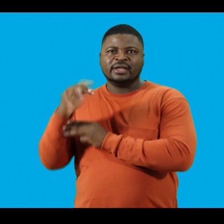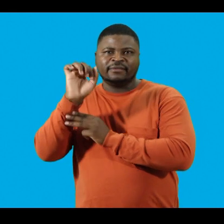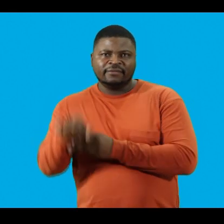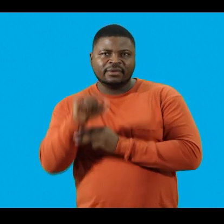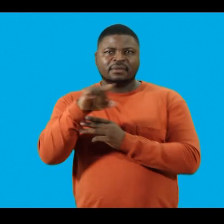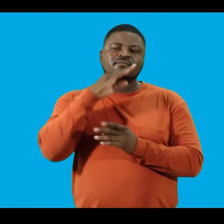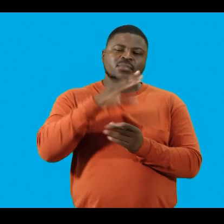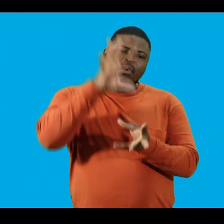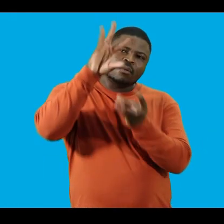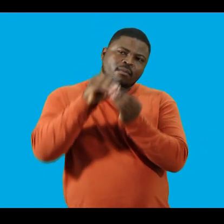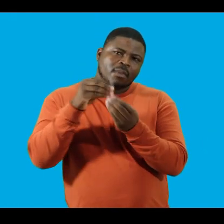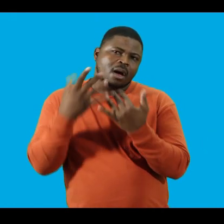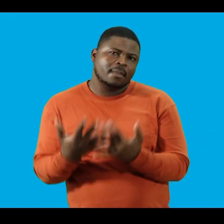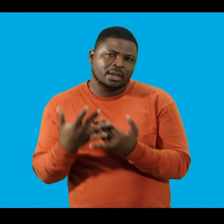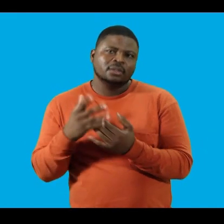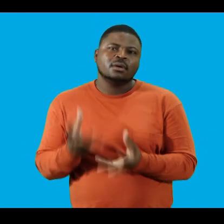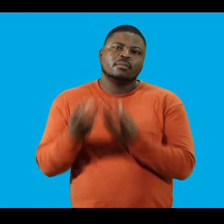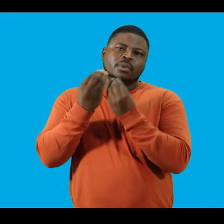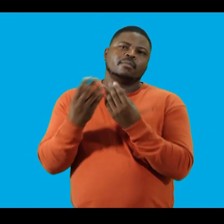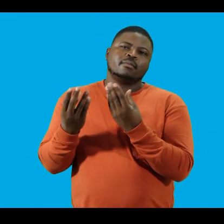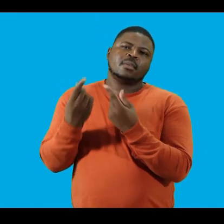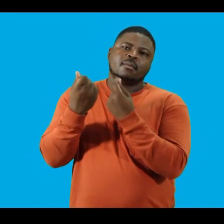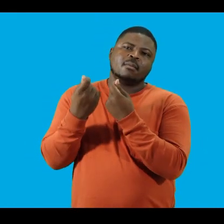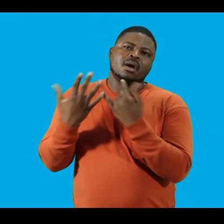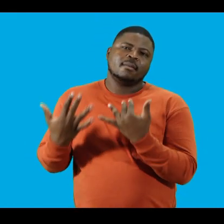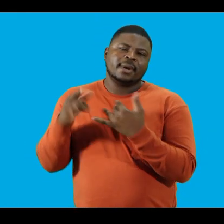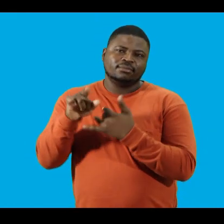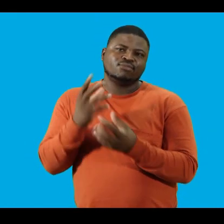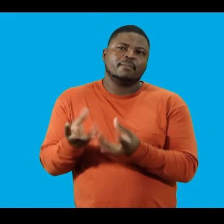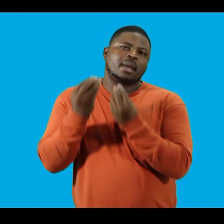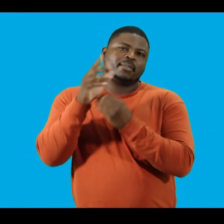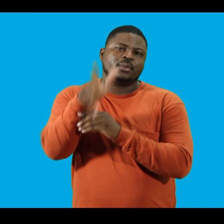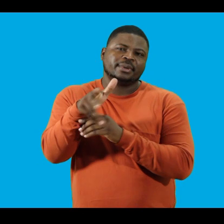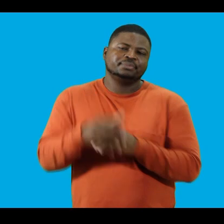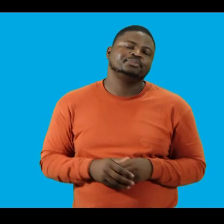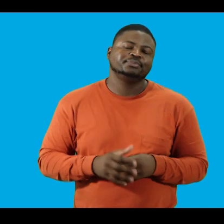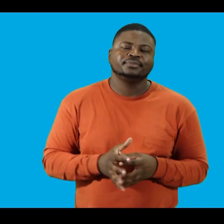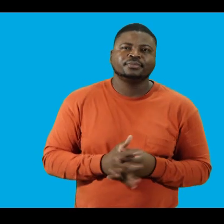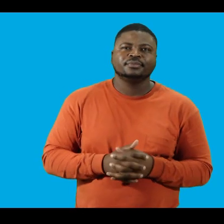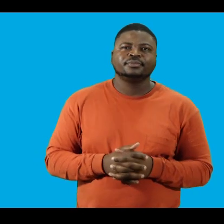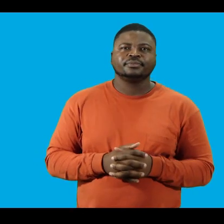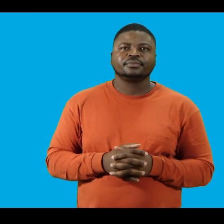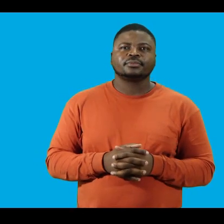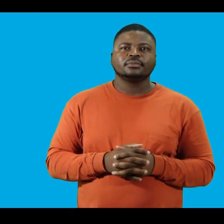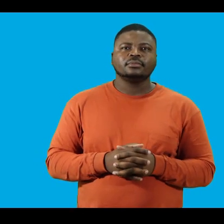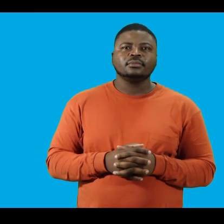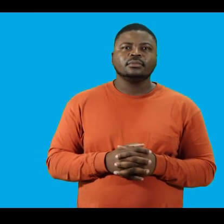those together and then you will arrive at the total deductions.